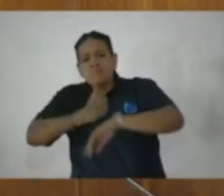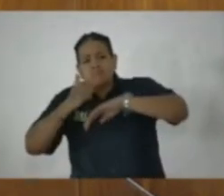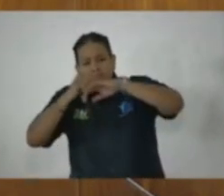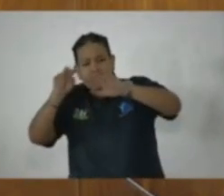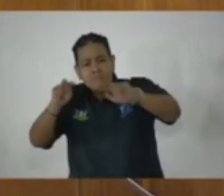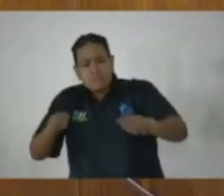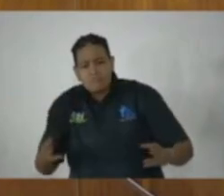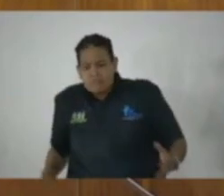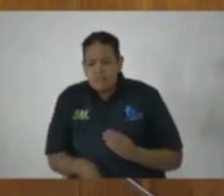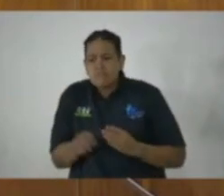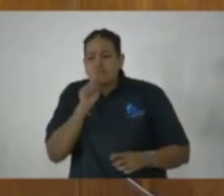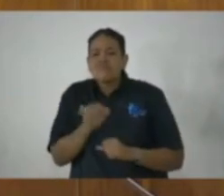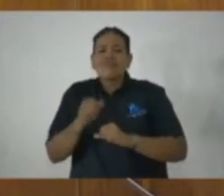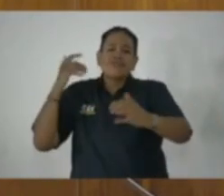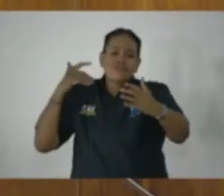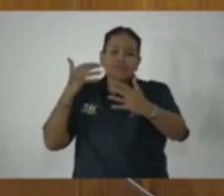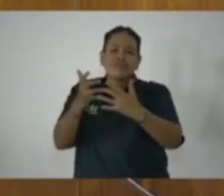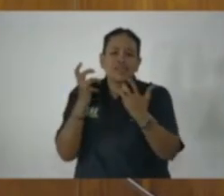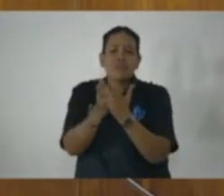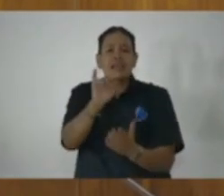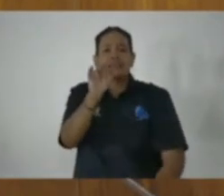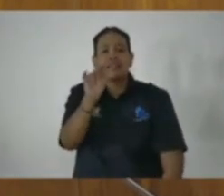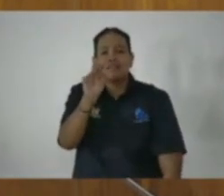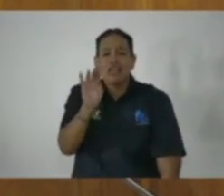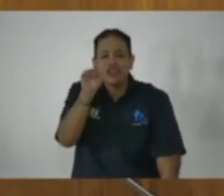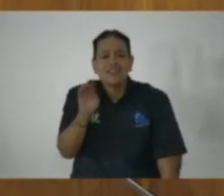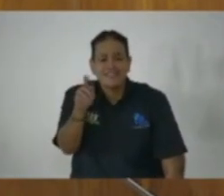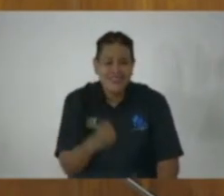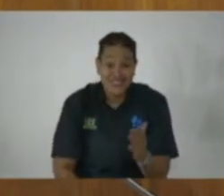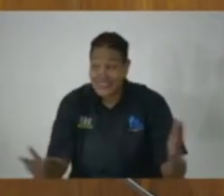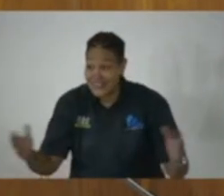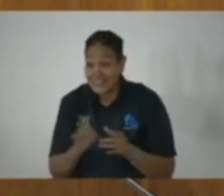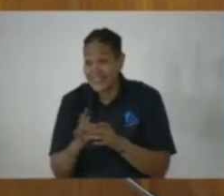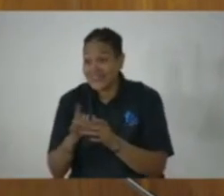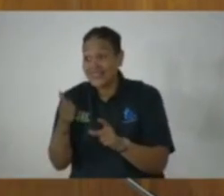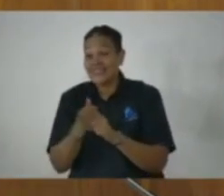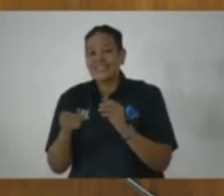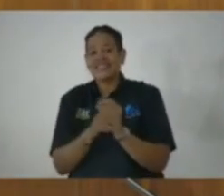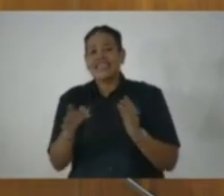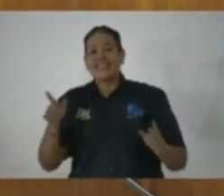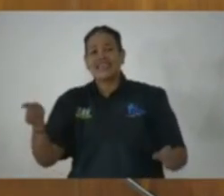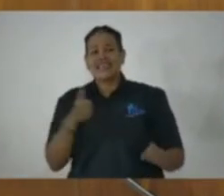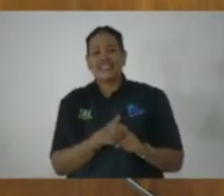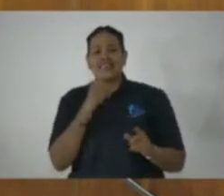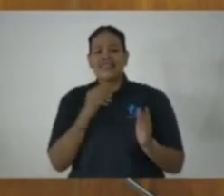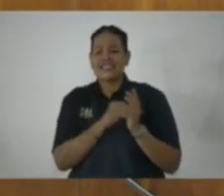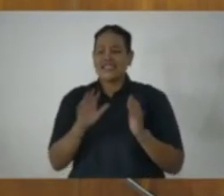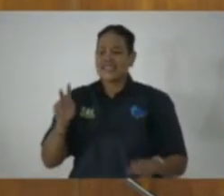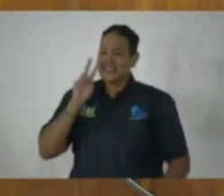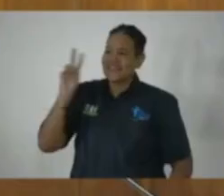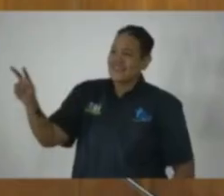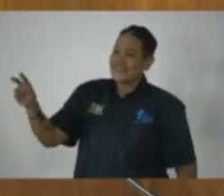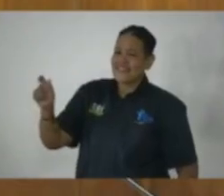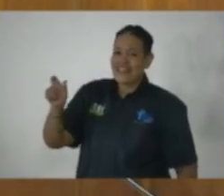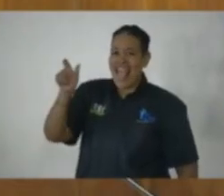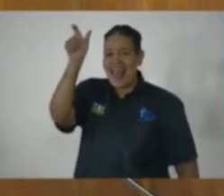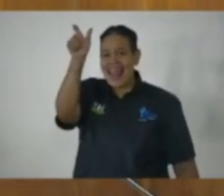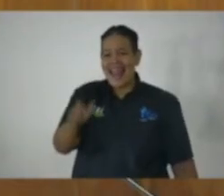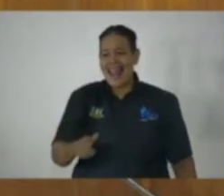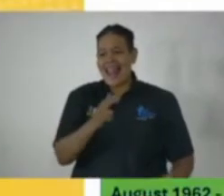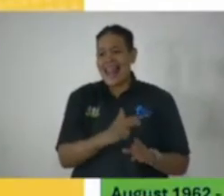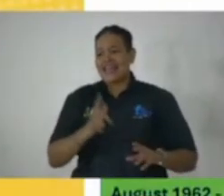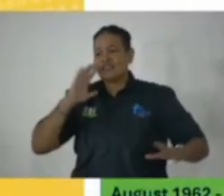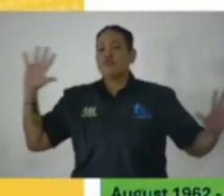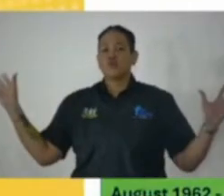established would have been along the lines of inflation. And in this case, there is a, students, I want you to look, there's a line there called